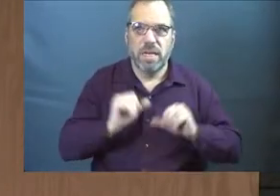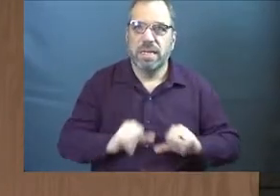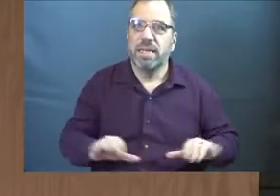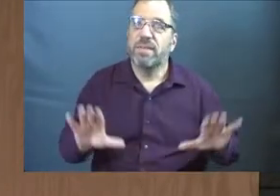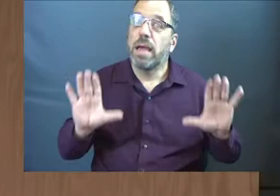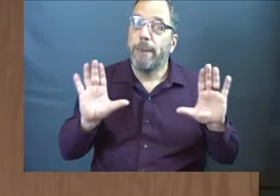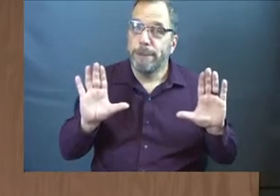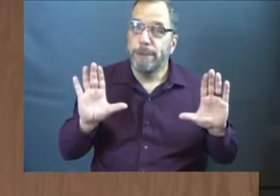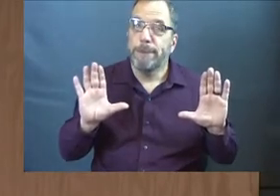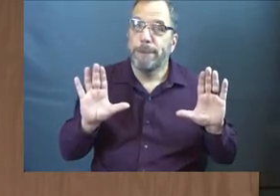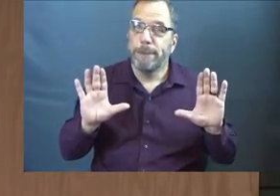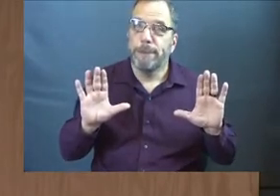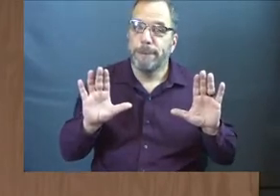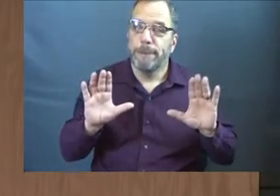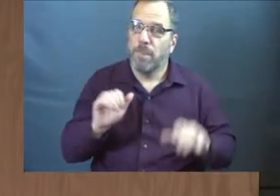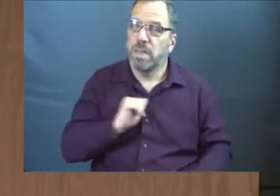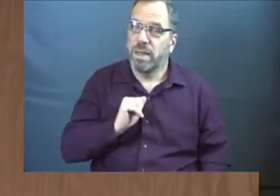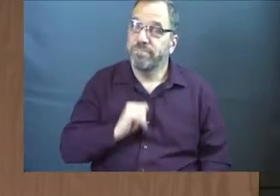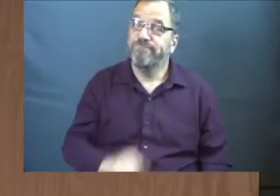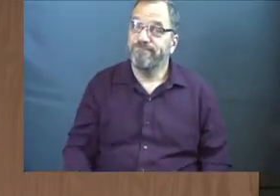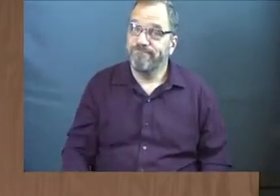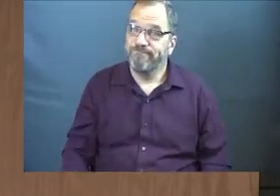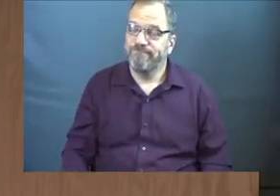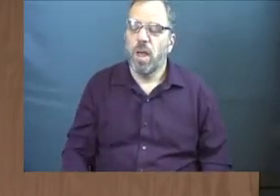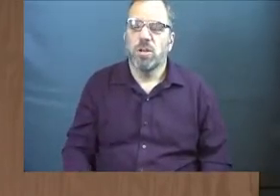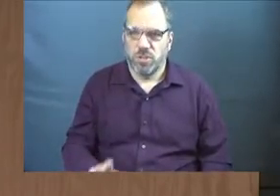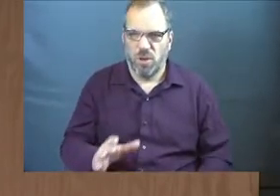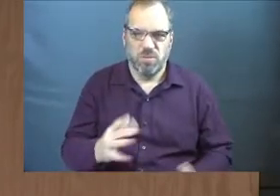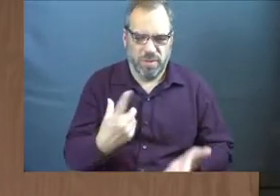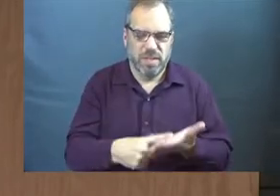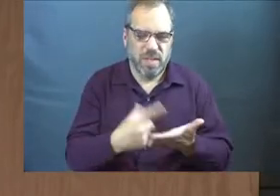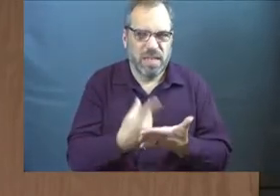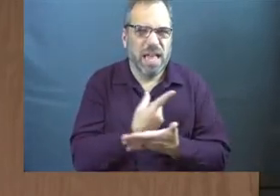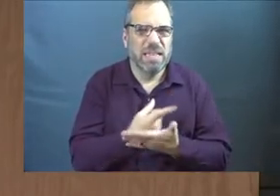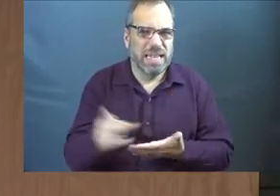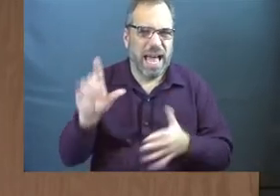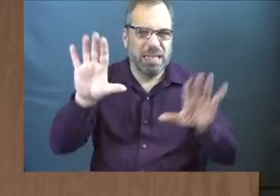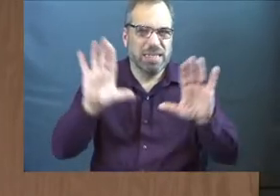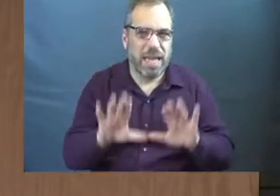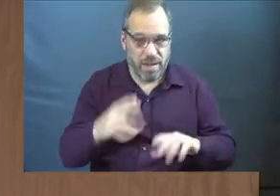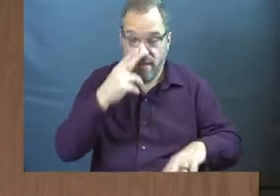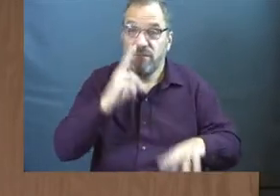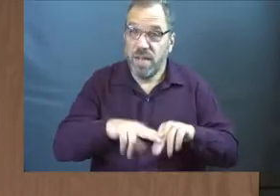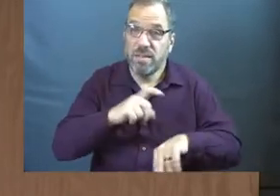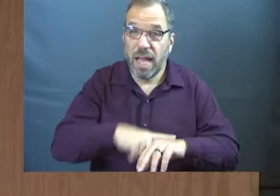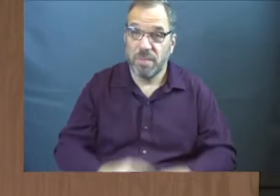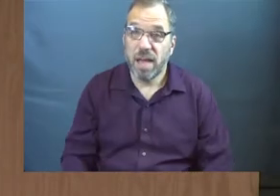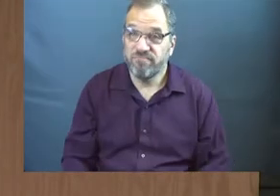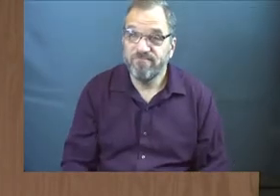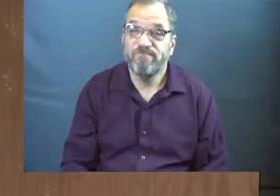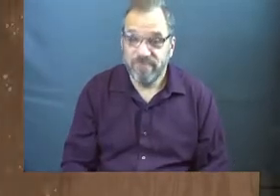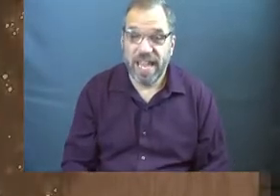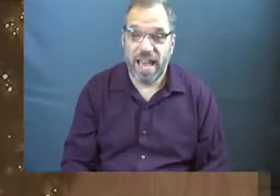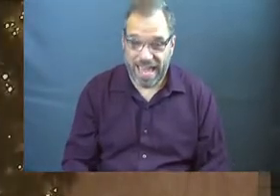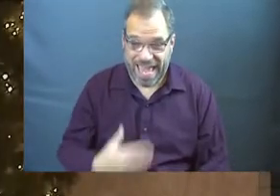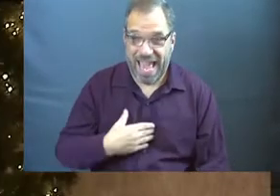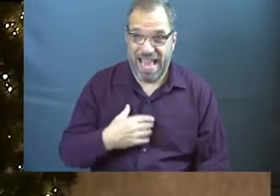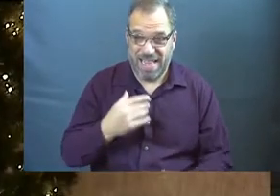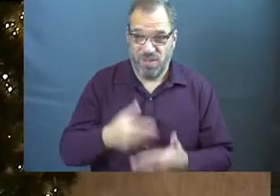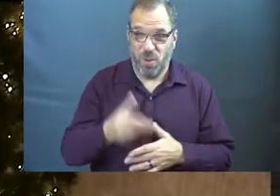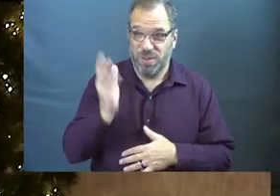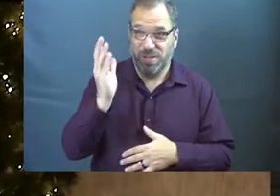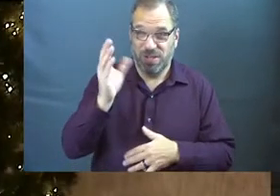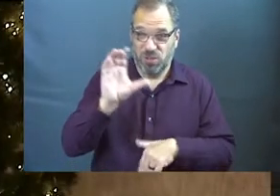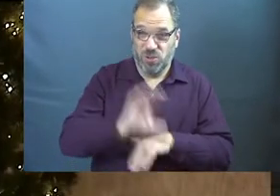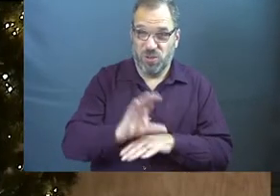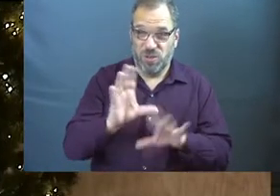up our self-reliance. So we talked about all that last week and super fun time, and I got to the end of one of those